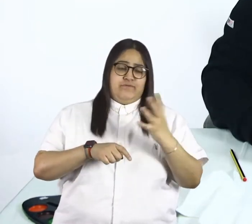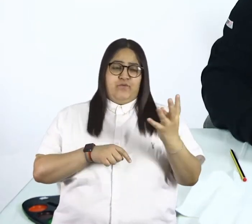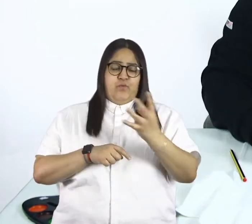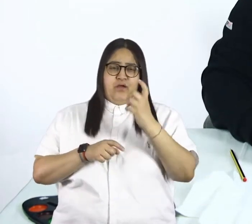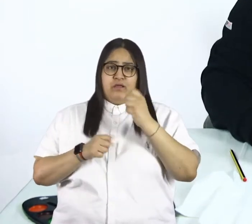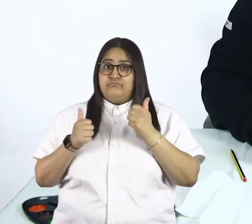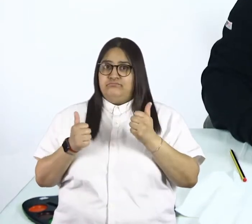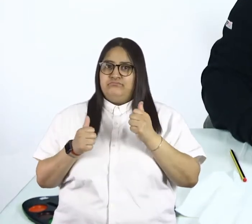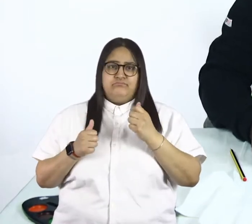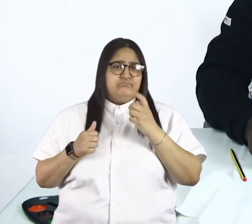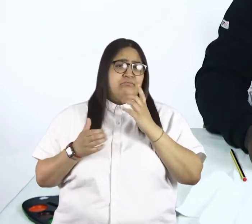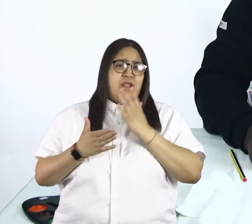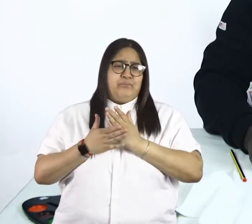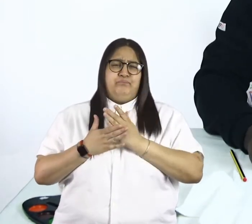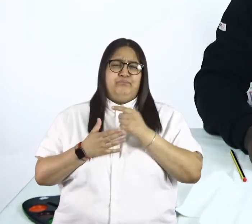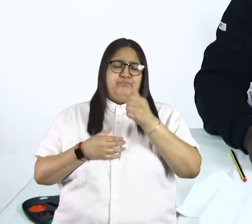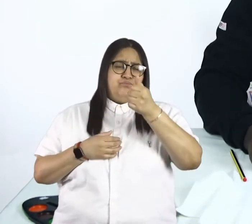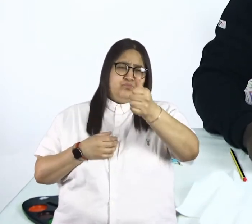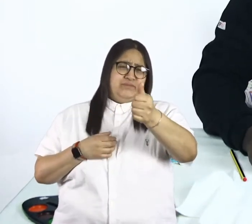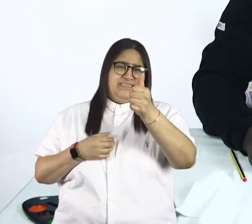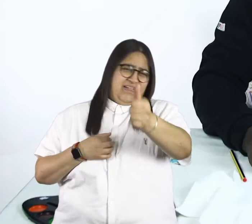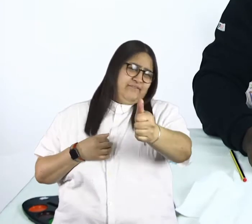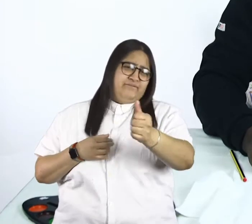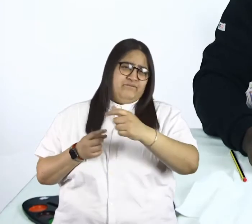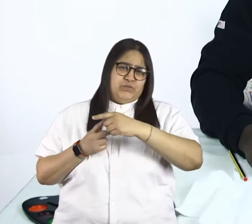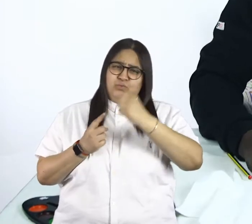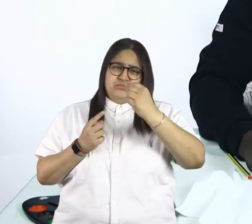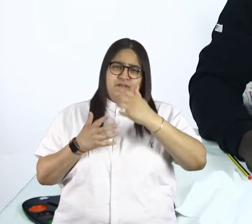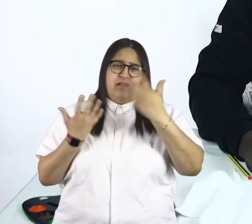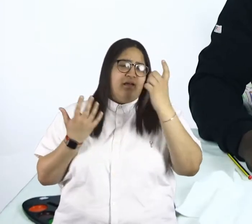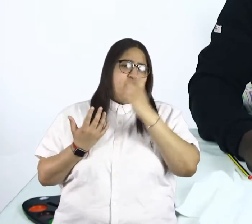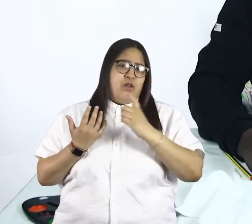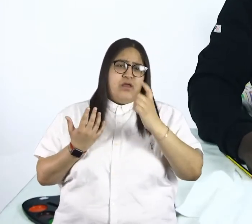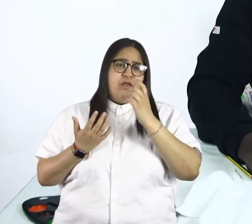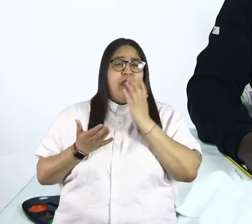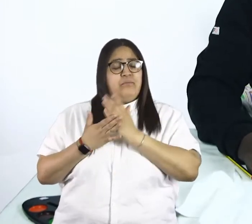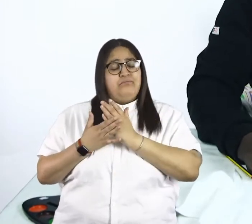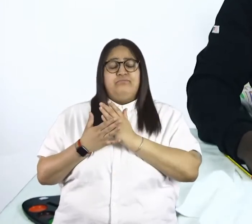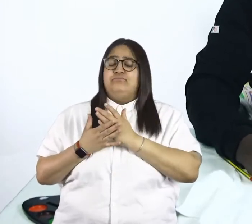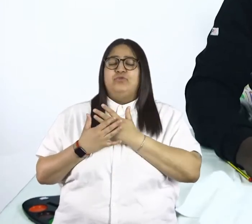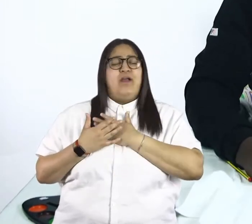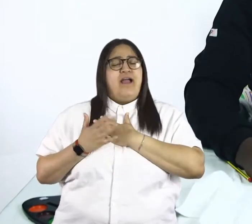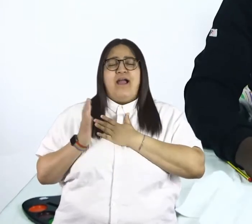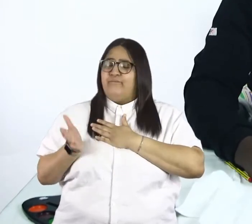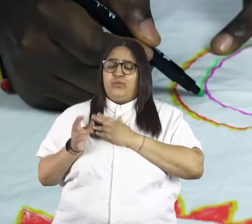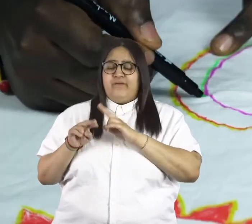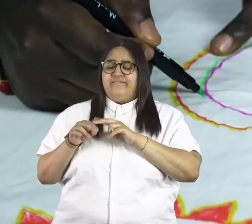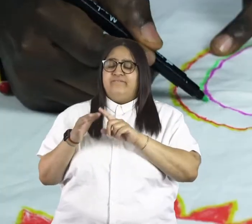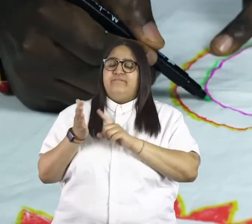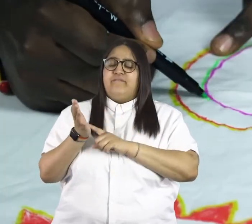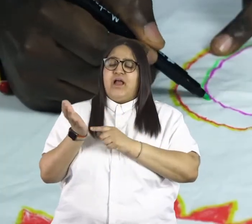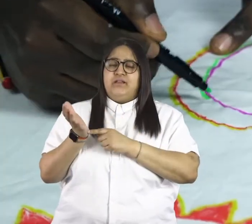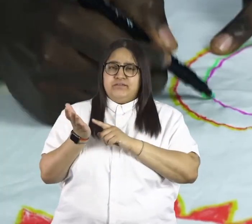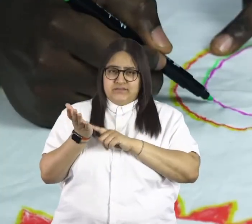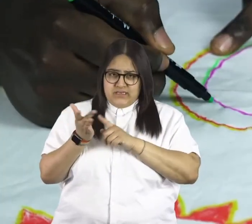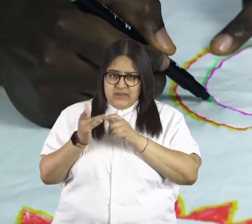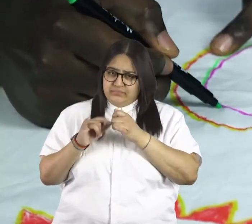You can use any colors you wish to use. Again, you don't have to stick to the felt tip option. You can use